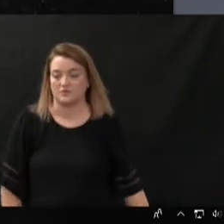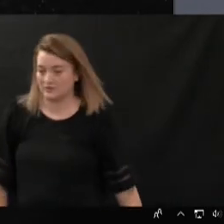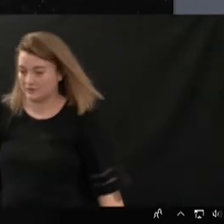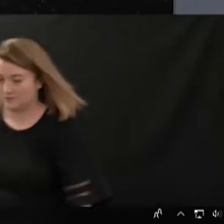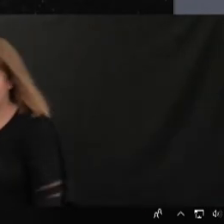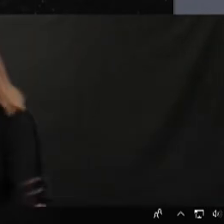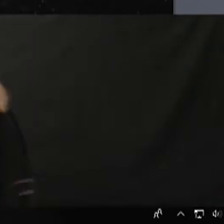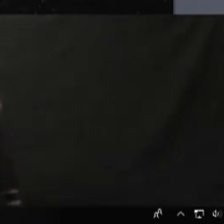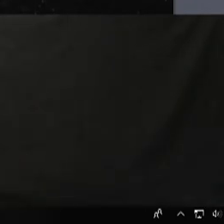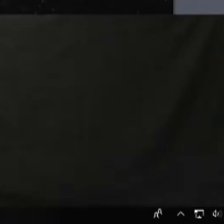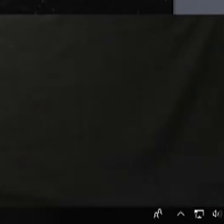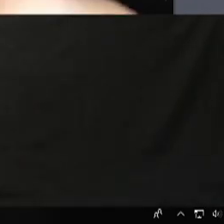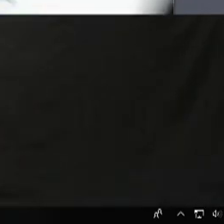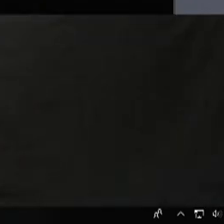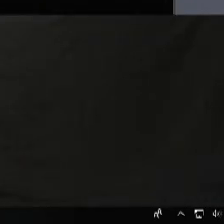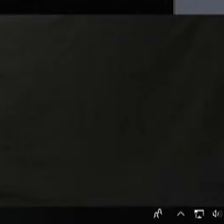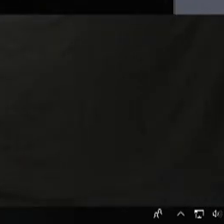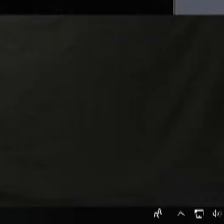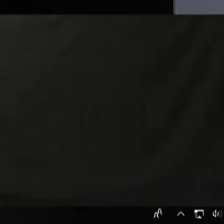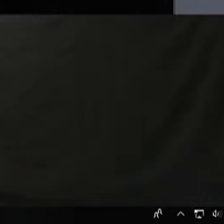Here we go.